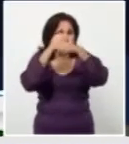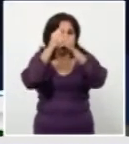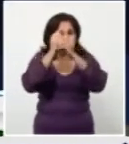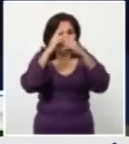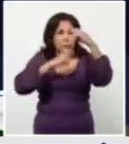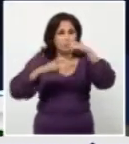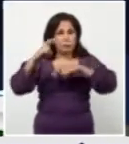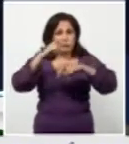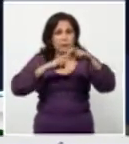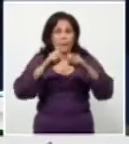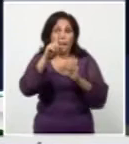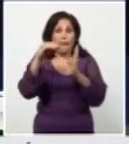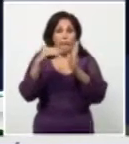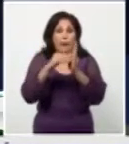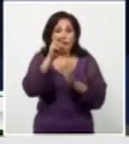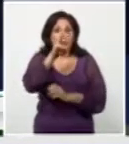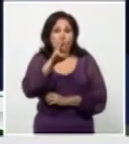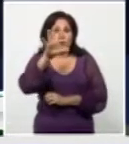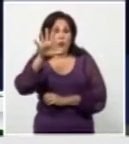Institute of Tropical Medicine,